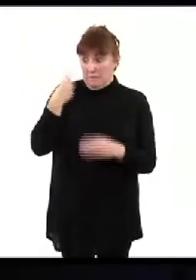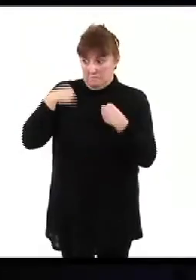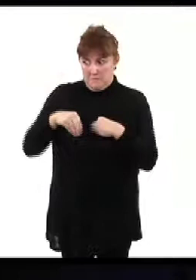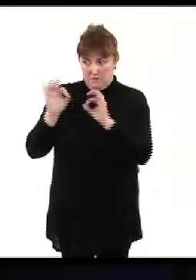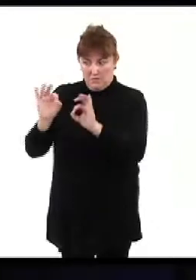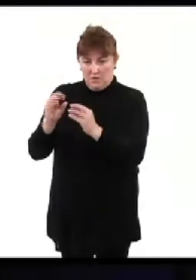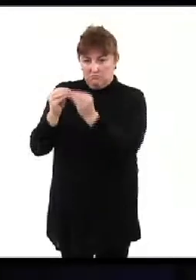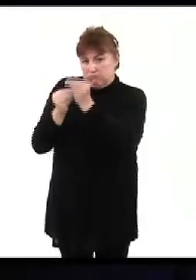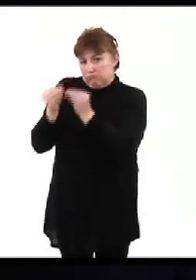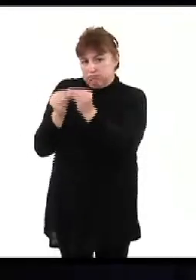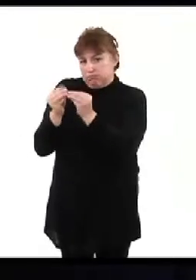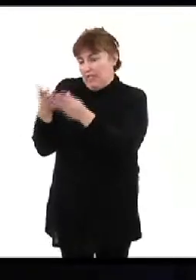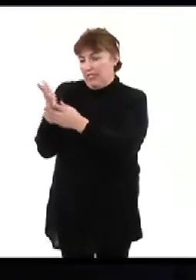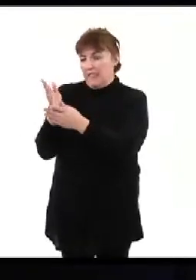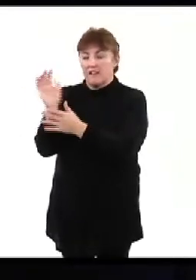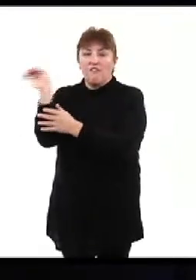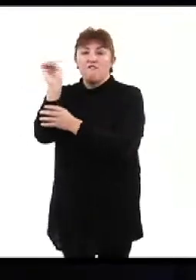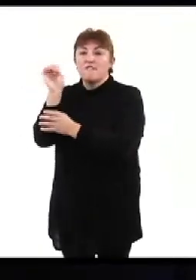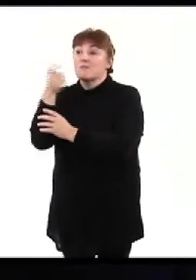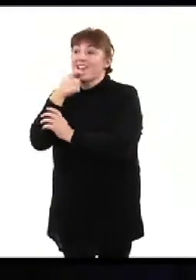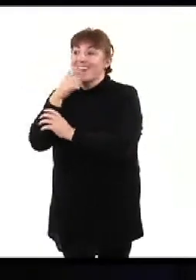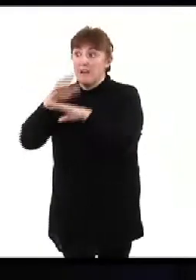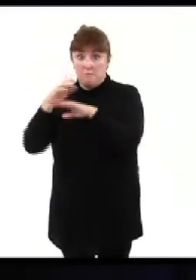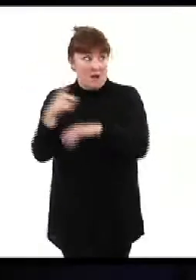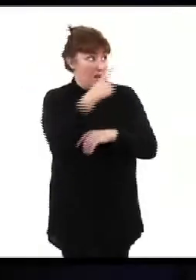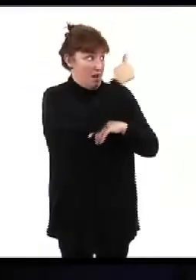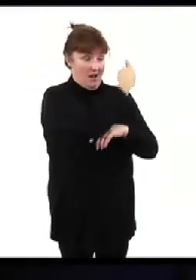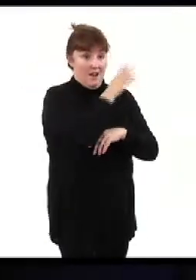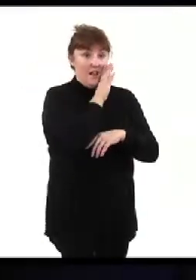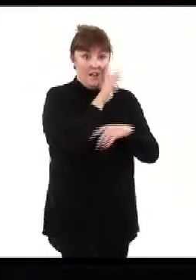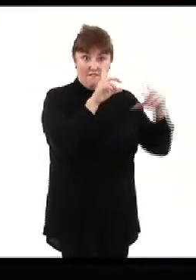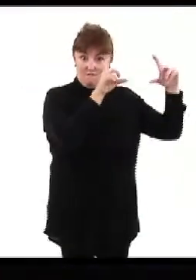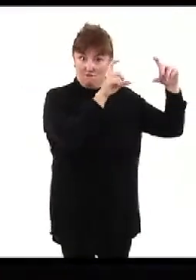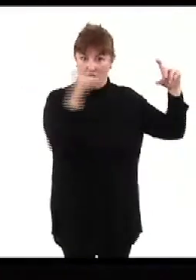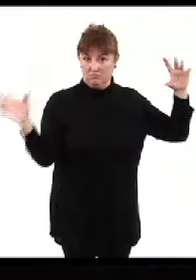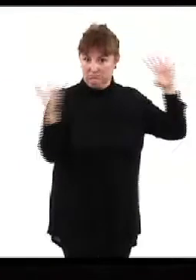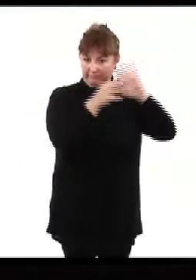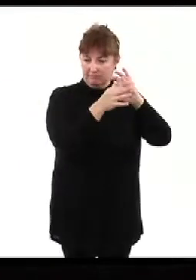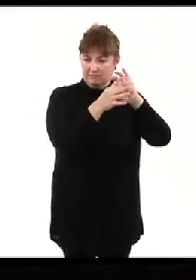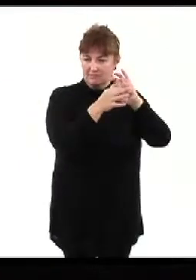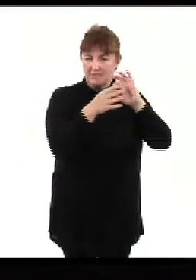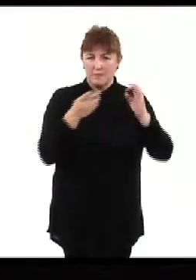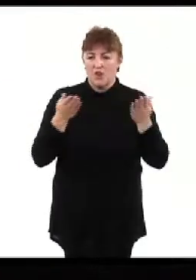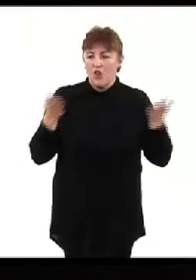But what about when we directly compare the two? When we directly compare the two, we don't see any differences in